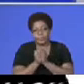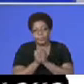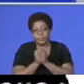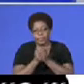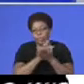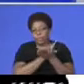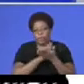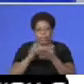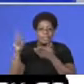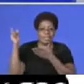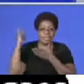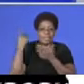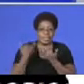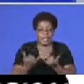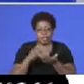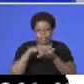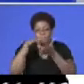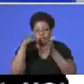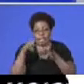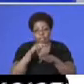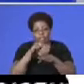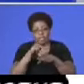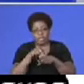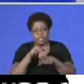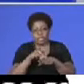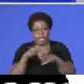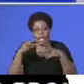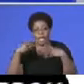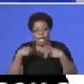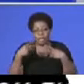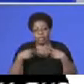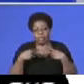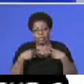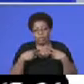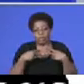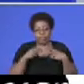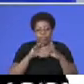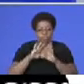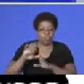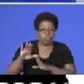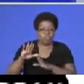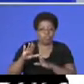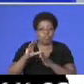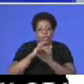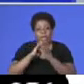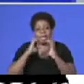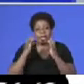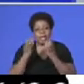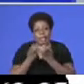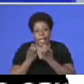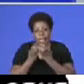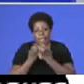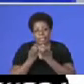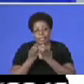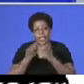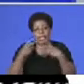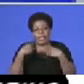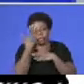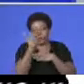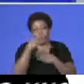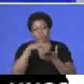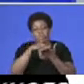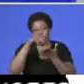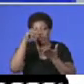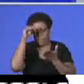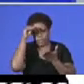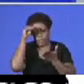Well, for weeks now, thousands of students nationwide have had to ditch regular classroom sessions and soak up virtual learning instead.